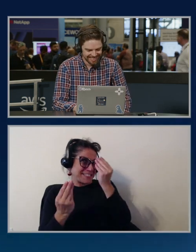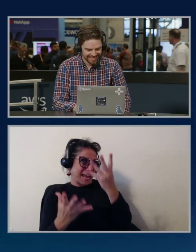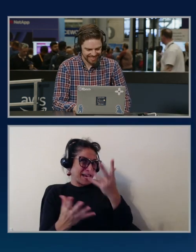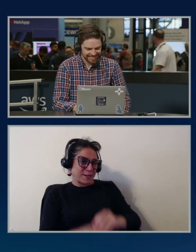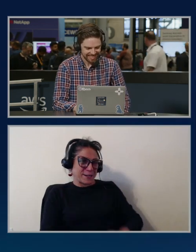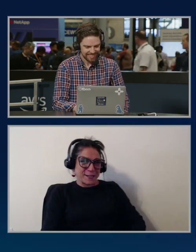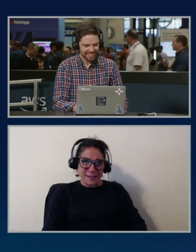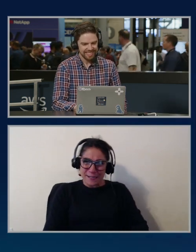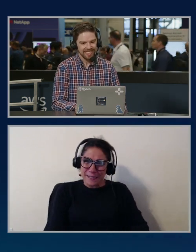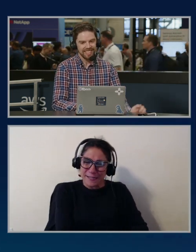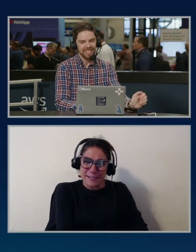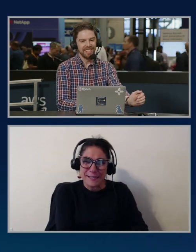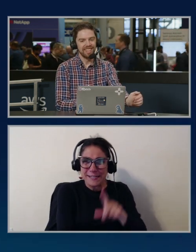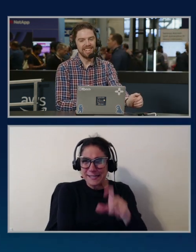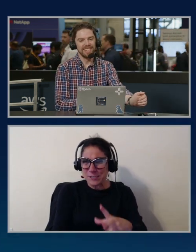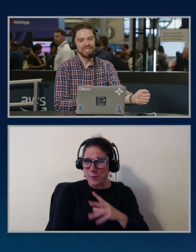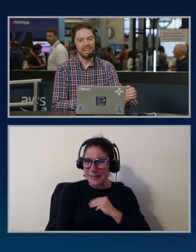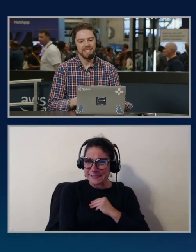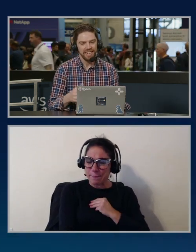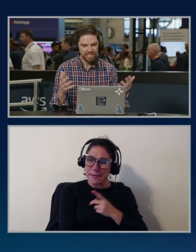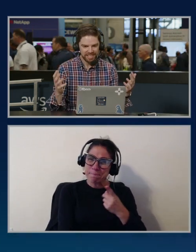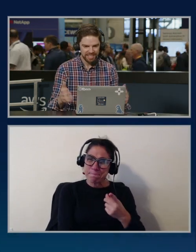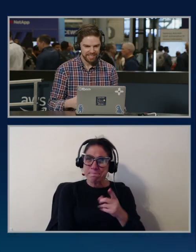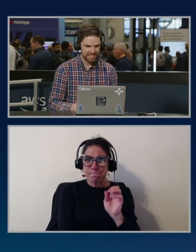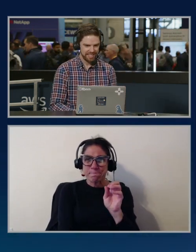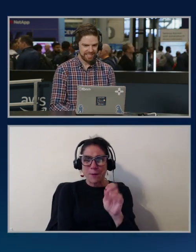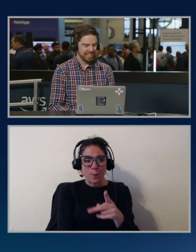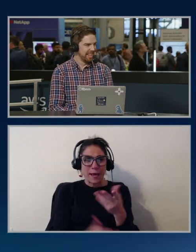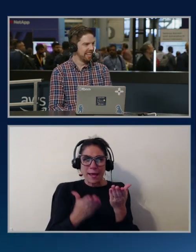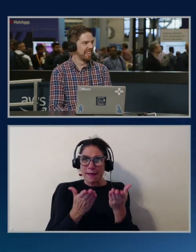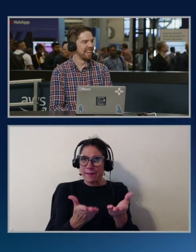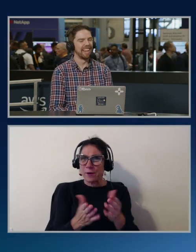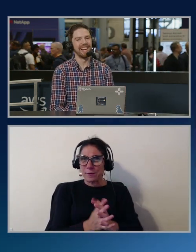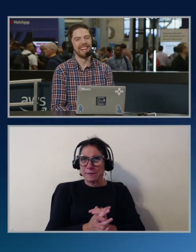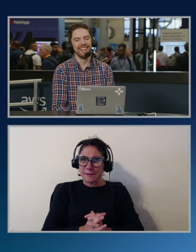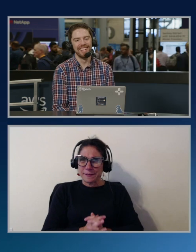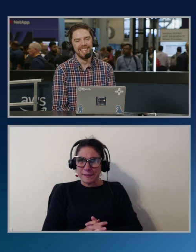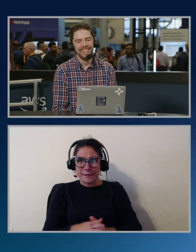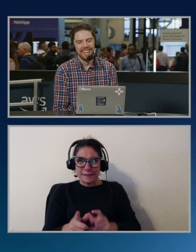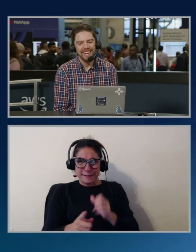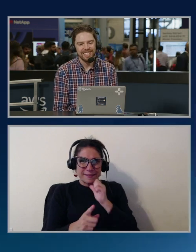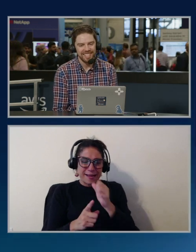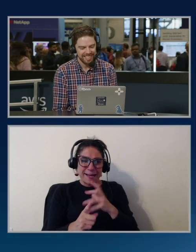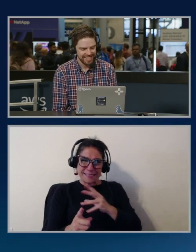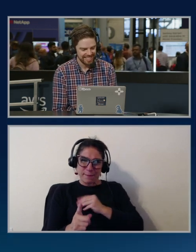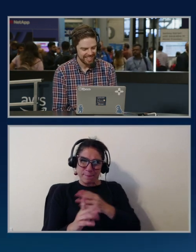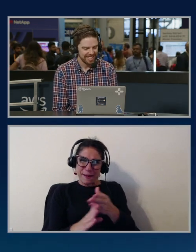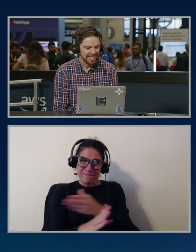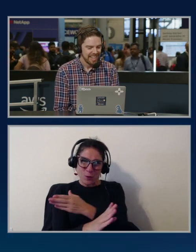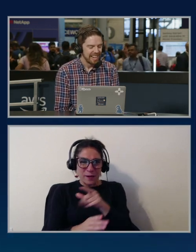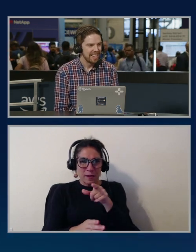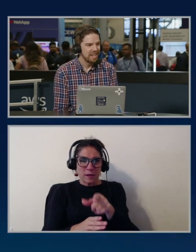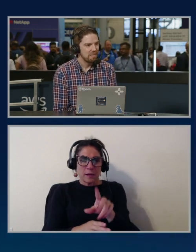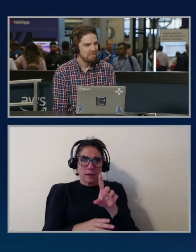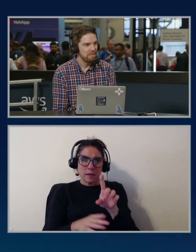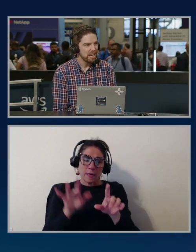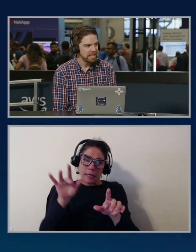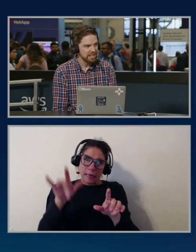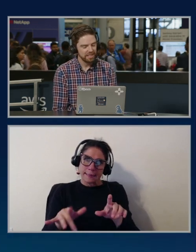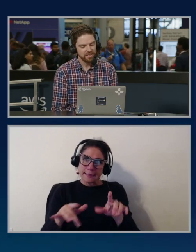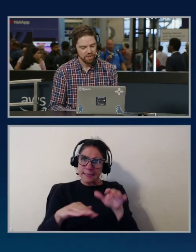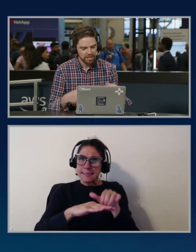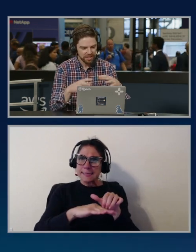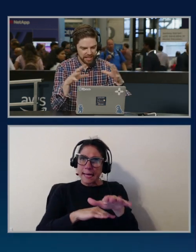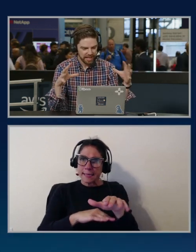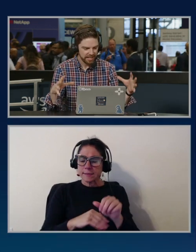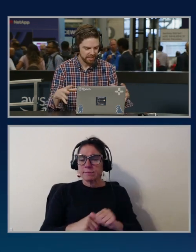Private beta needs to be accepted. All right, so I just hit... Venmo's accepted for the private beta. I just hit send here. Okay. From